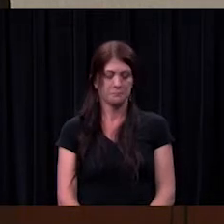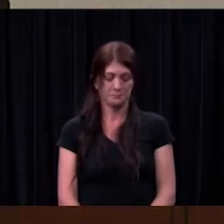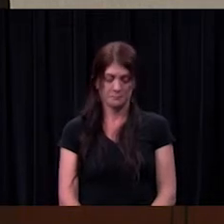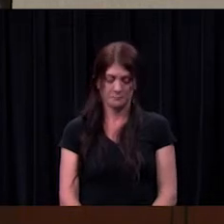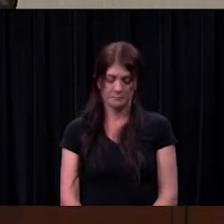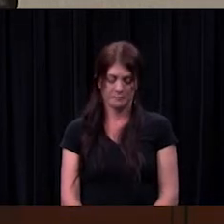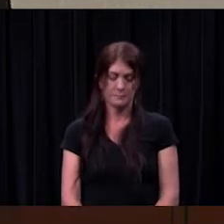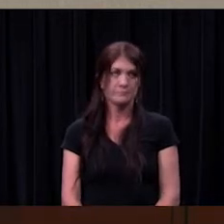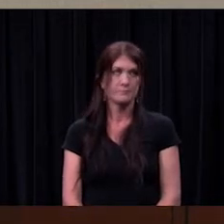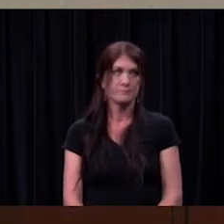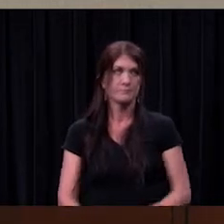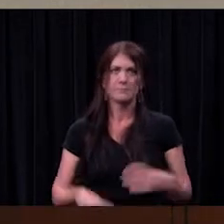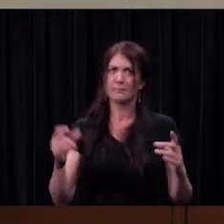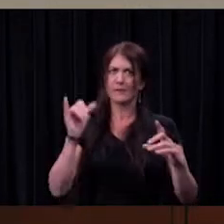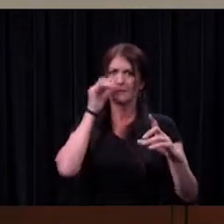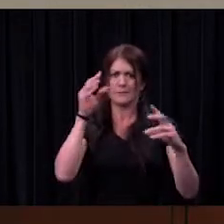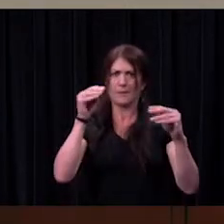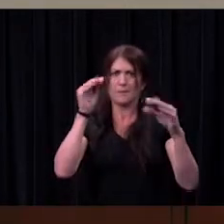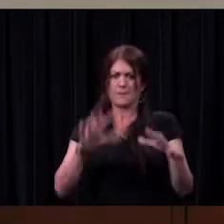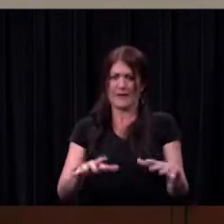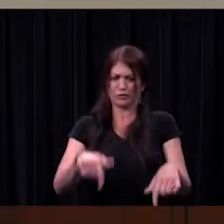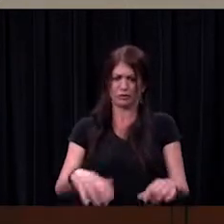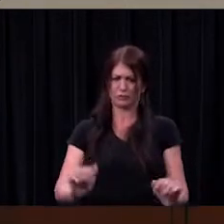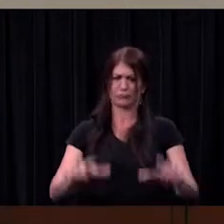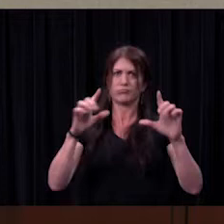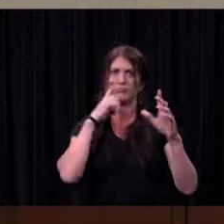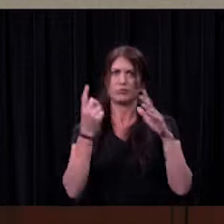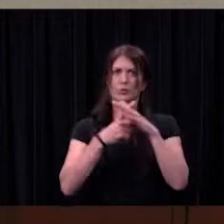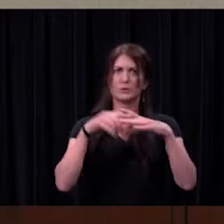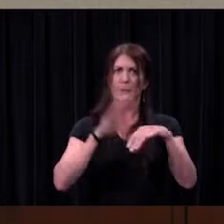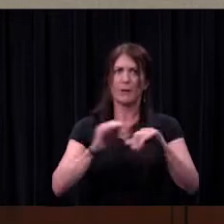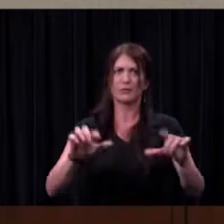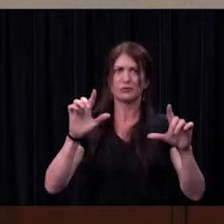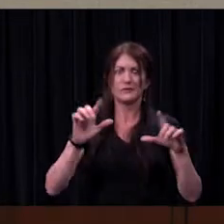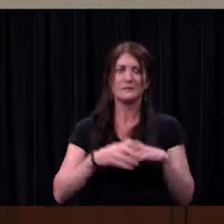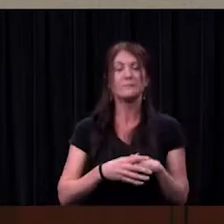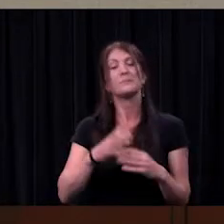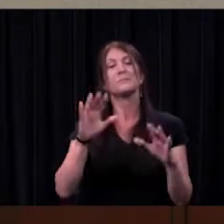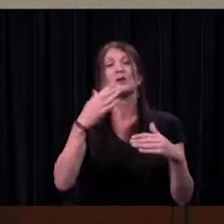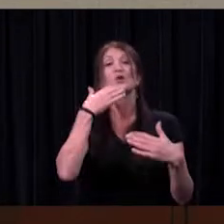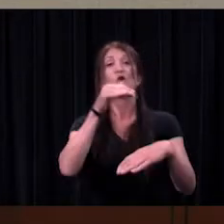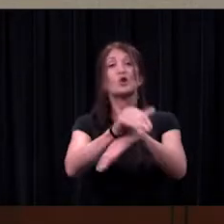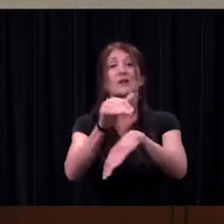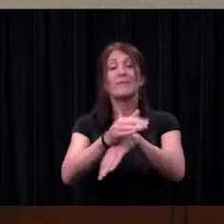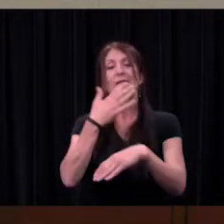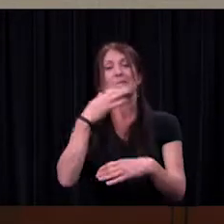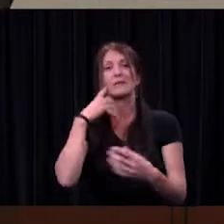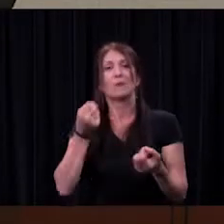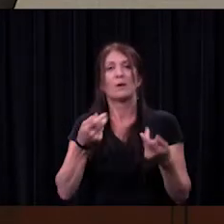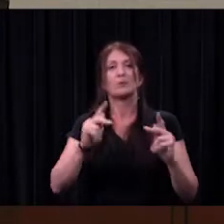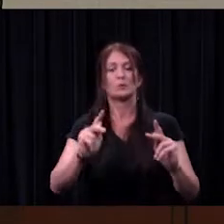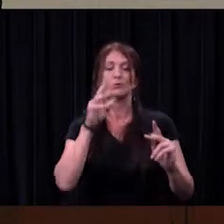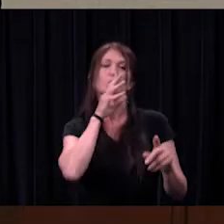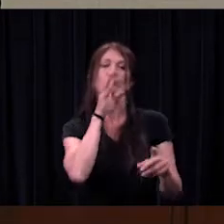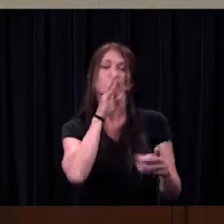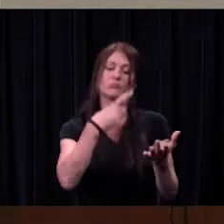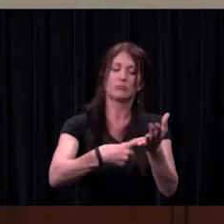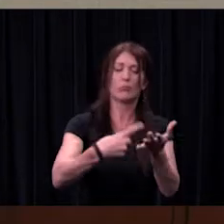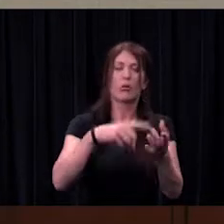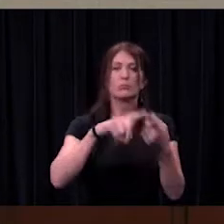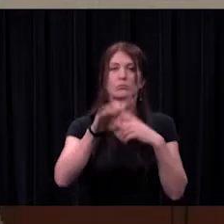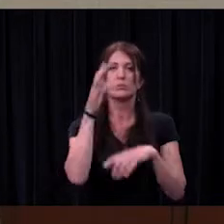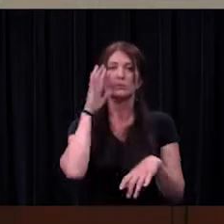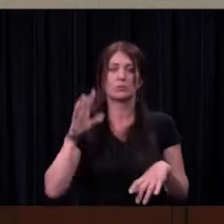It's like magic. It just shows up. That's awesome. Well, good evening, and thanks for the opportunity to visit with the board tonight about